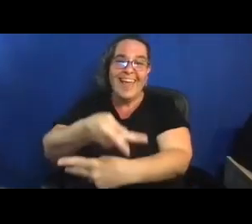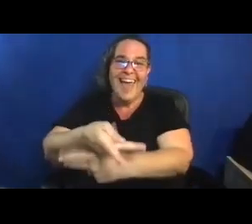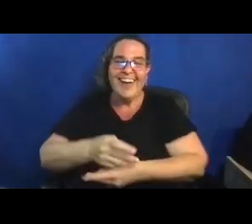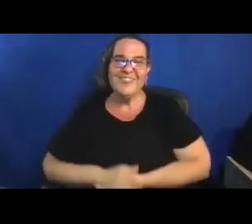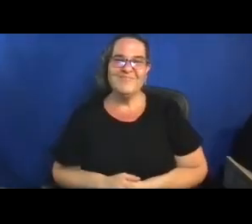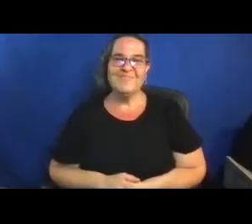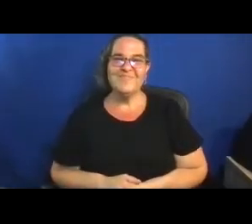Thank you.